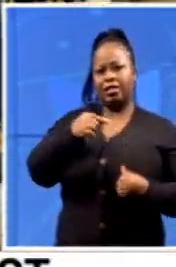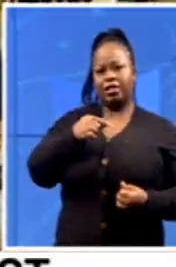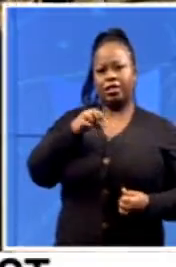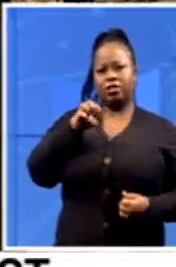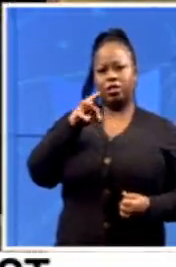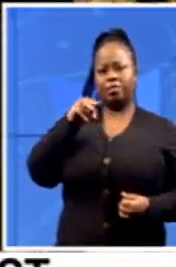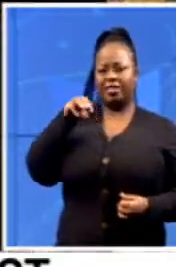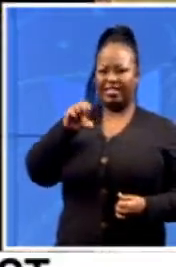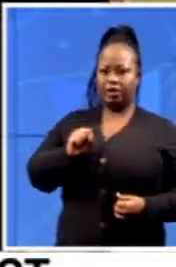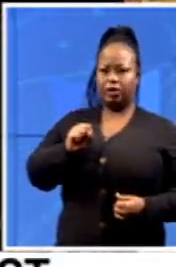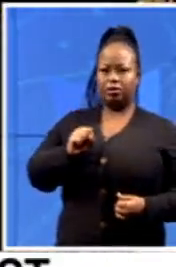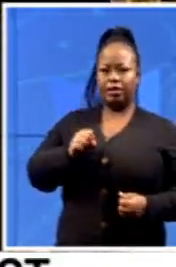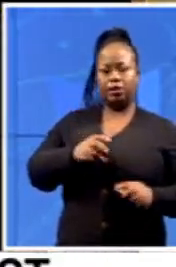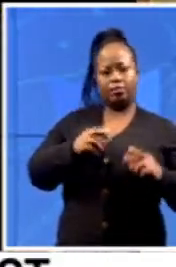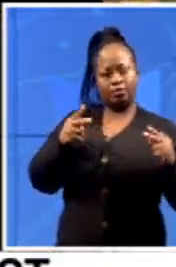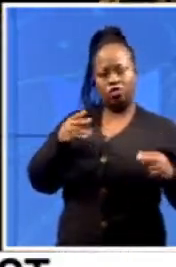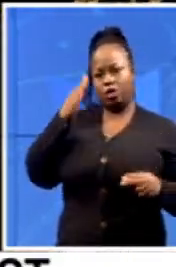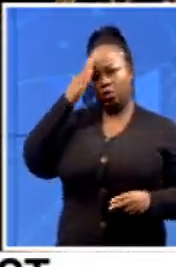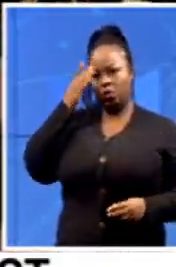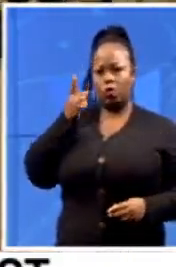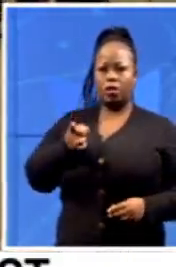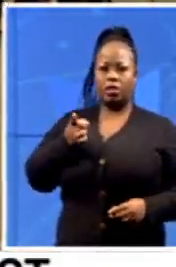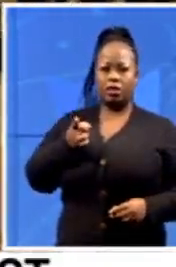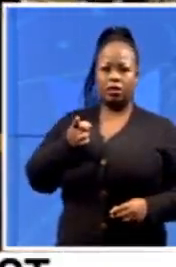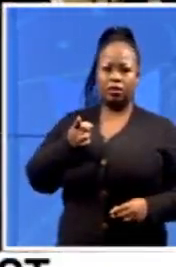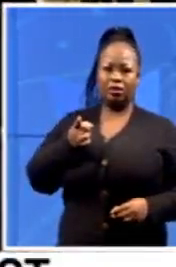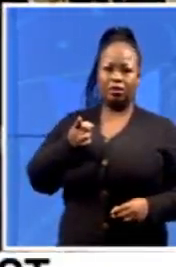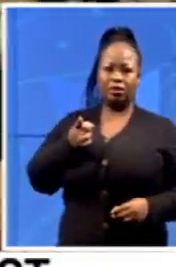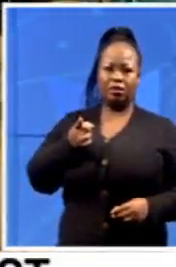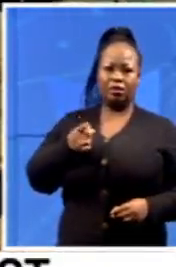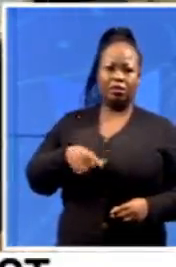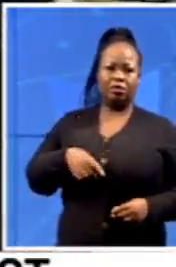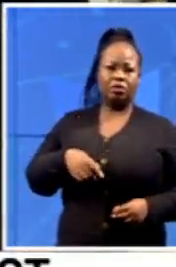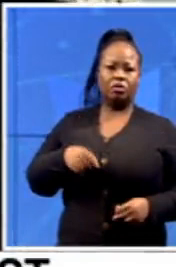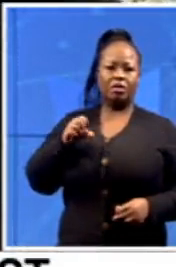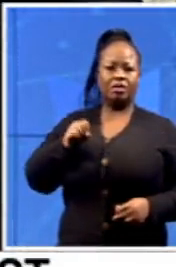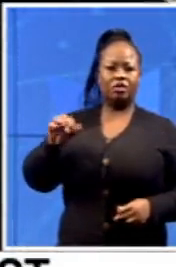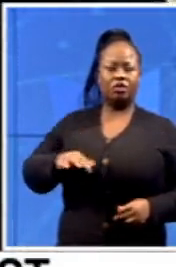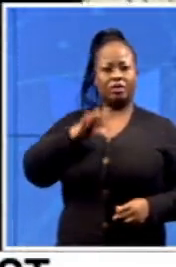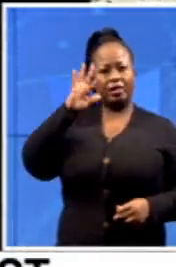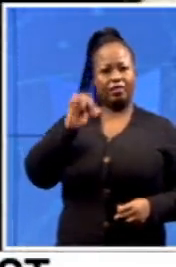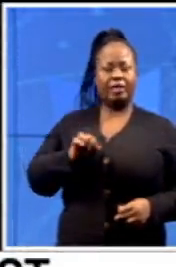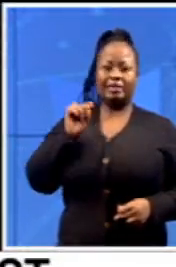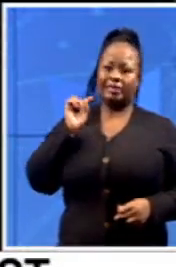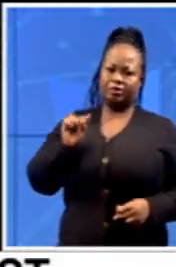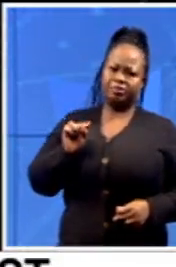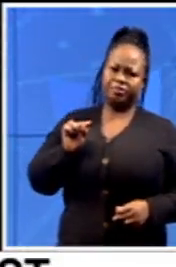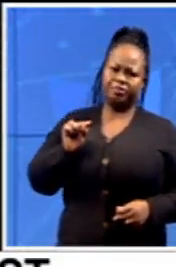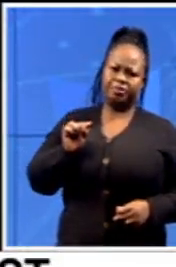gems. These are the hidden gems. Okay. Please get to know them. The untapped areas of South Africa. And they're the